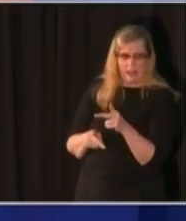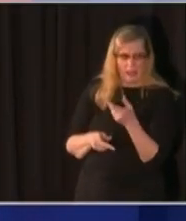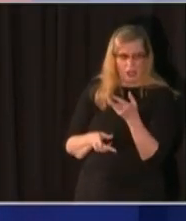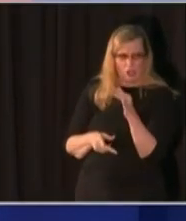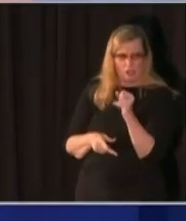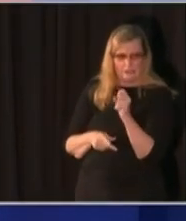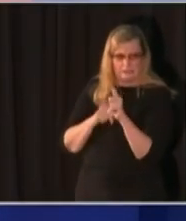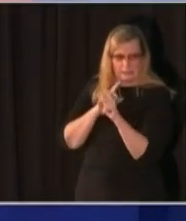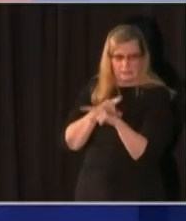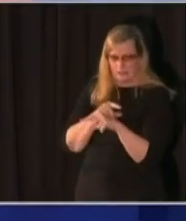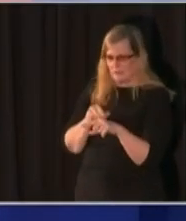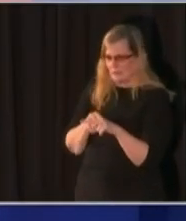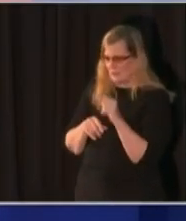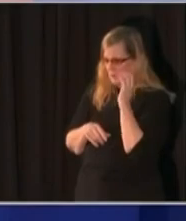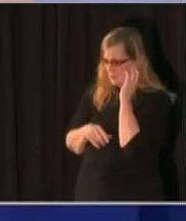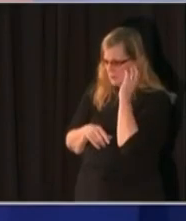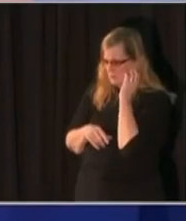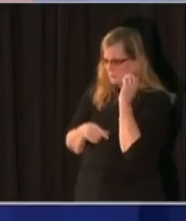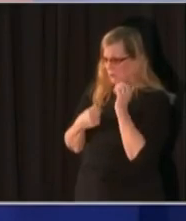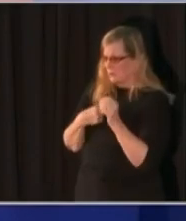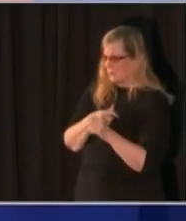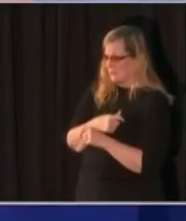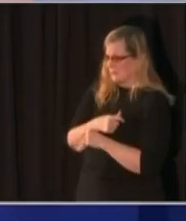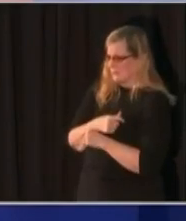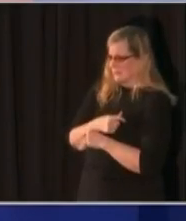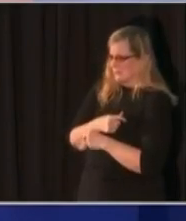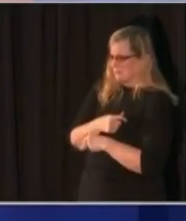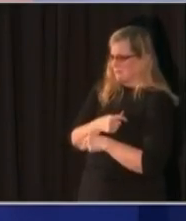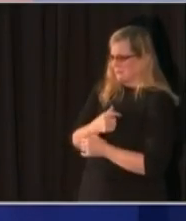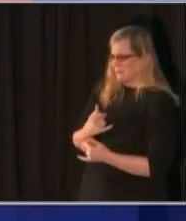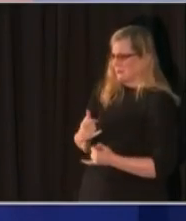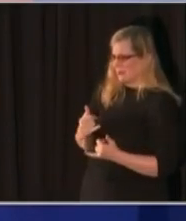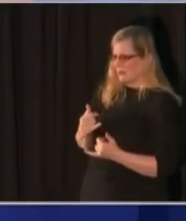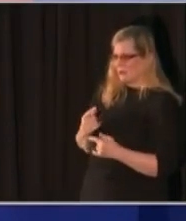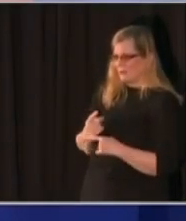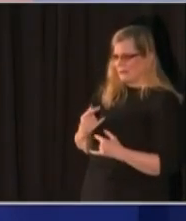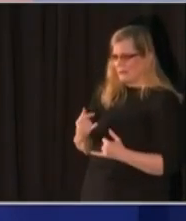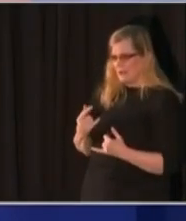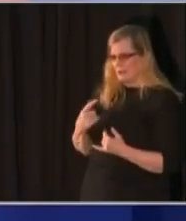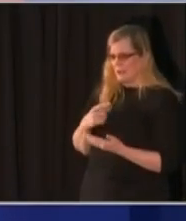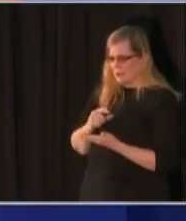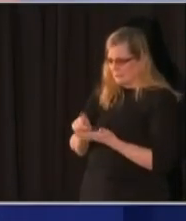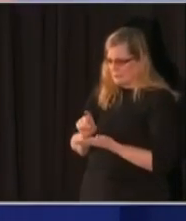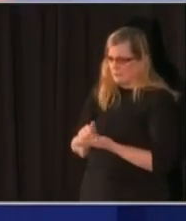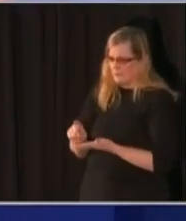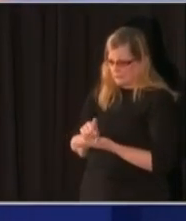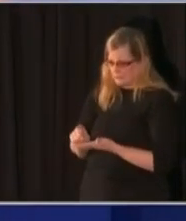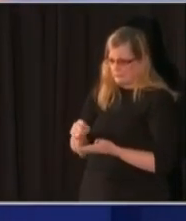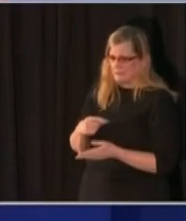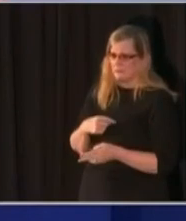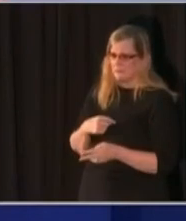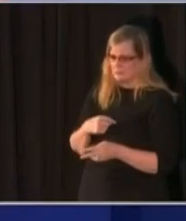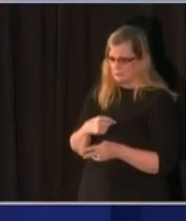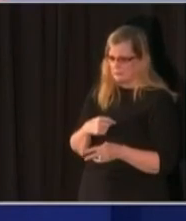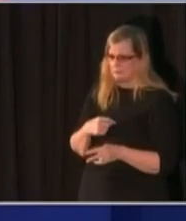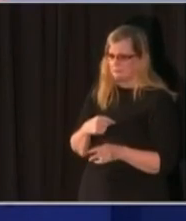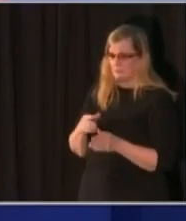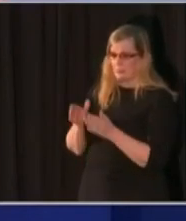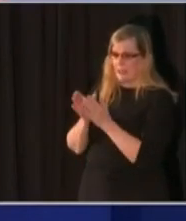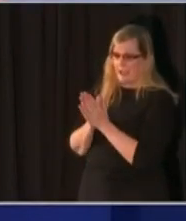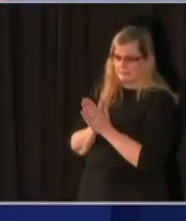about what we're getting at. We've been now several weeks into asking our residents